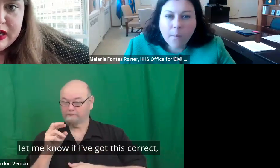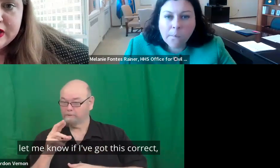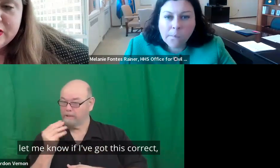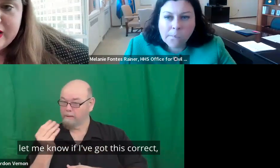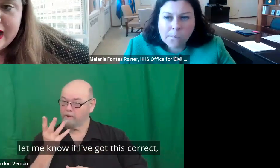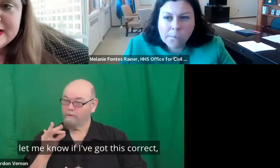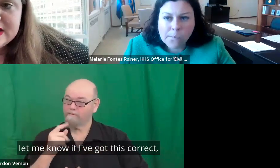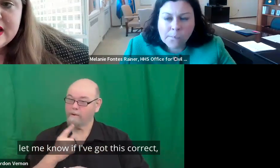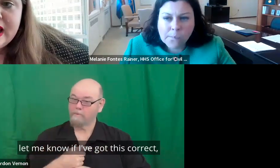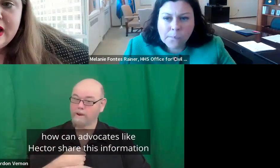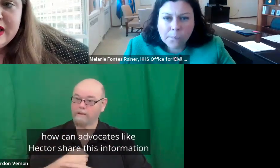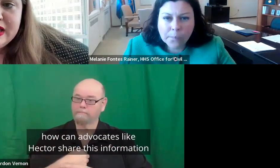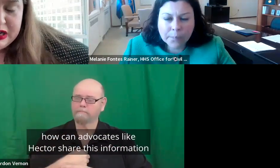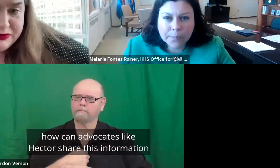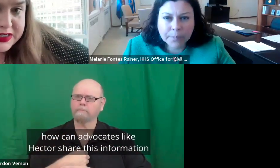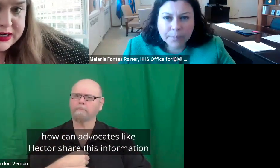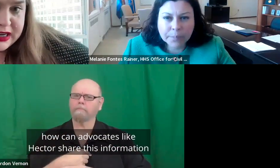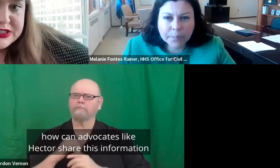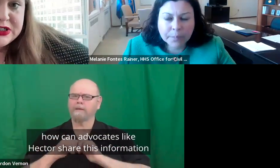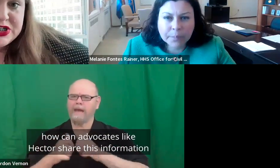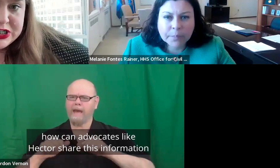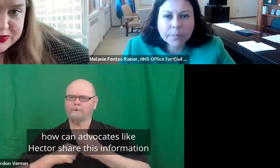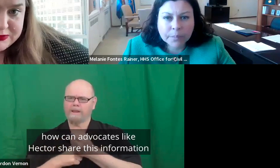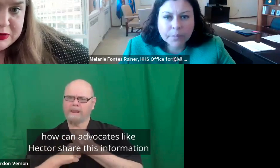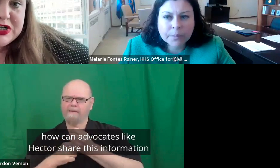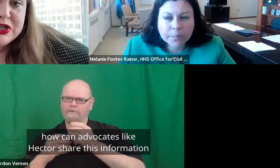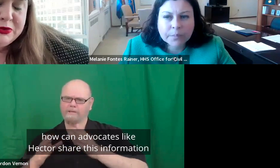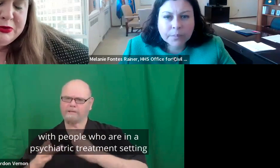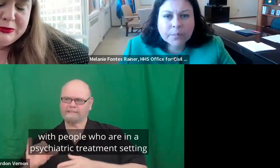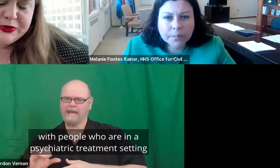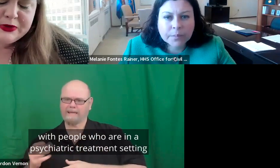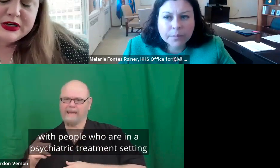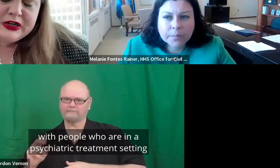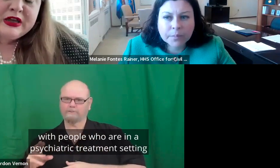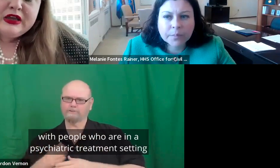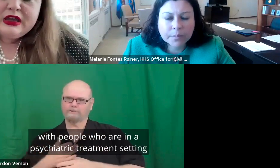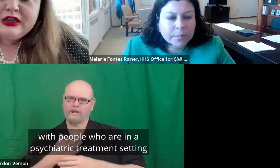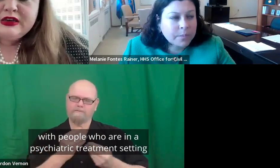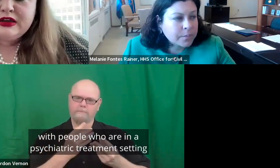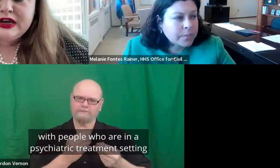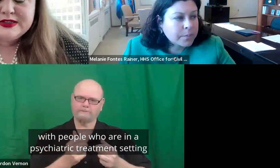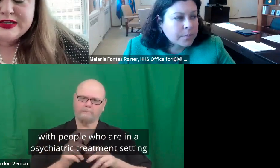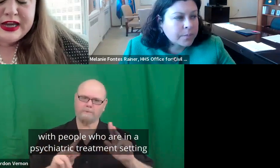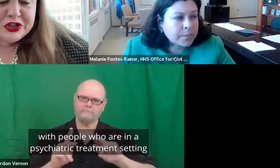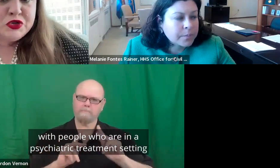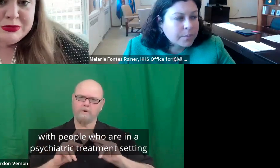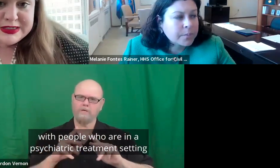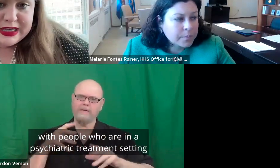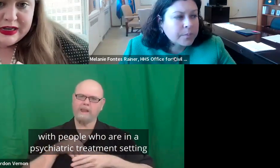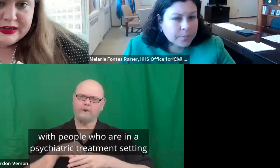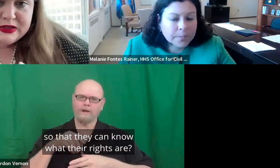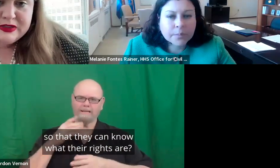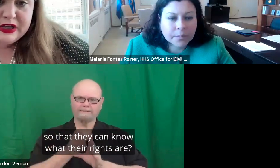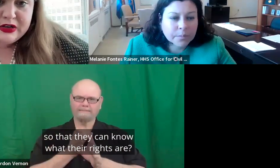this correct, how can advocates like Hector share this information with people who are in a psychiatric